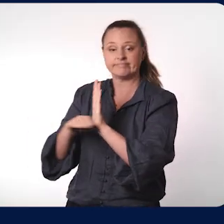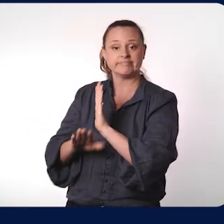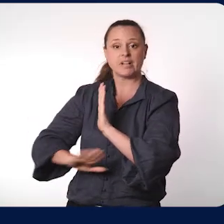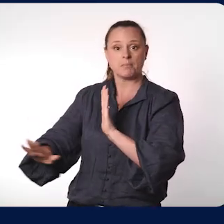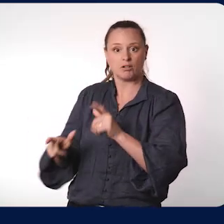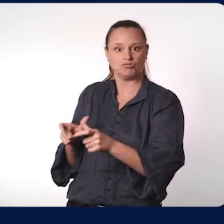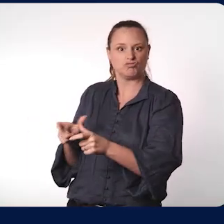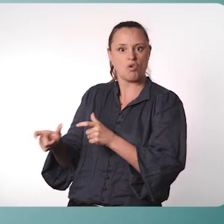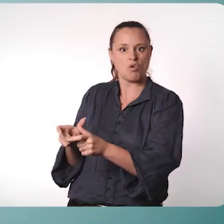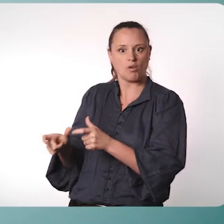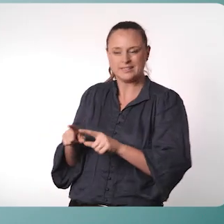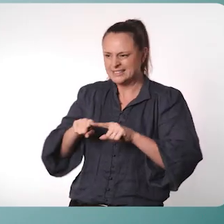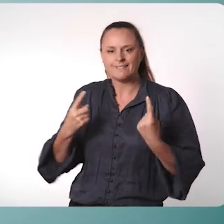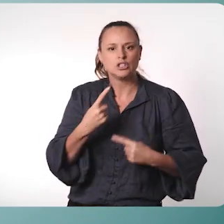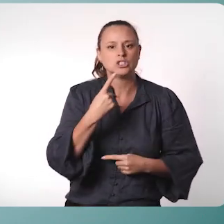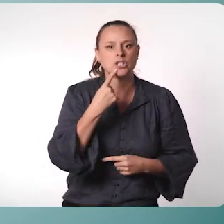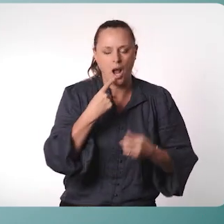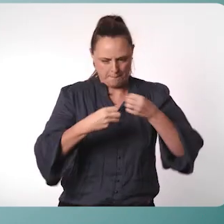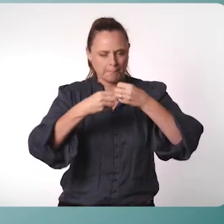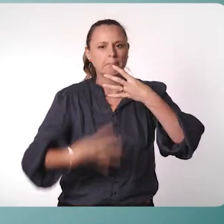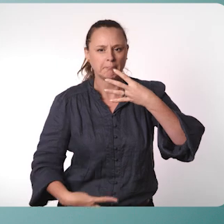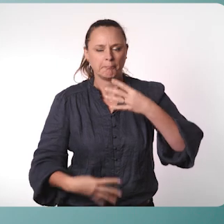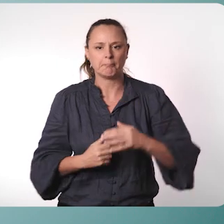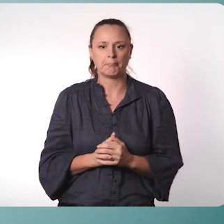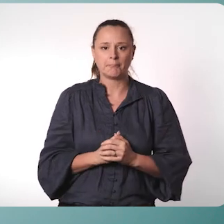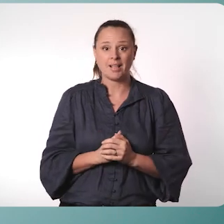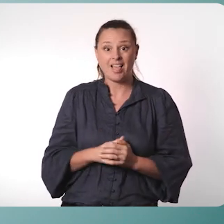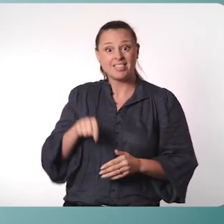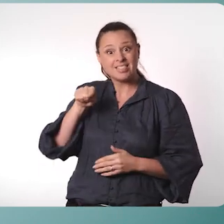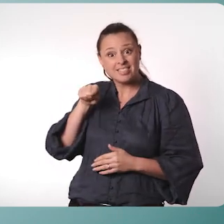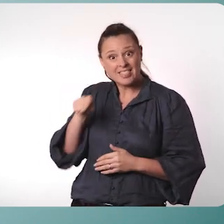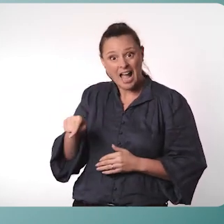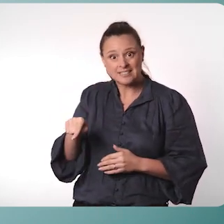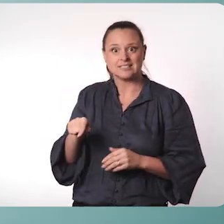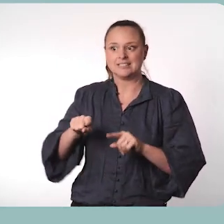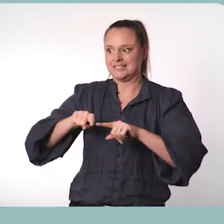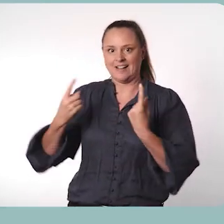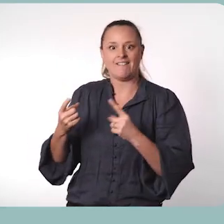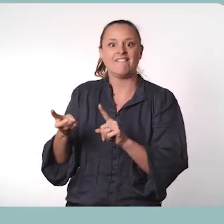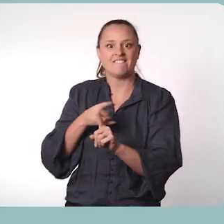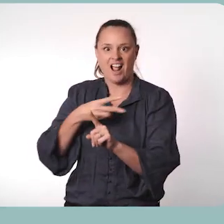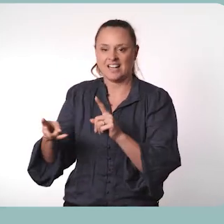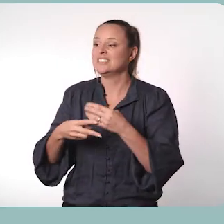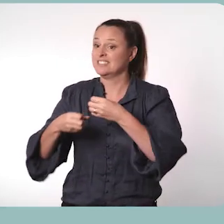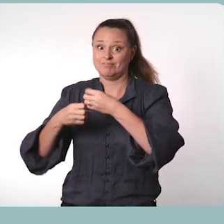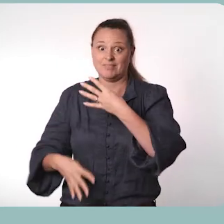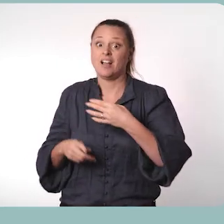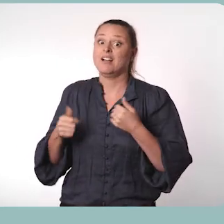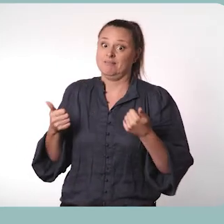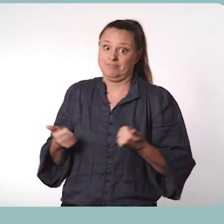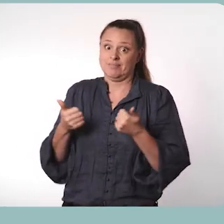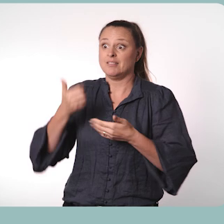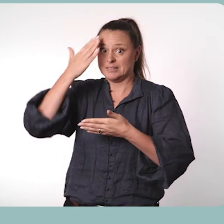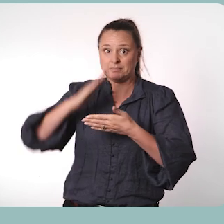violence. Women and girls with disabilities face many different types of violence, including physical and sexual